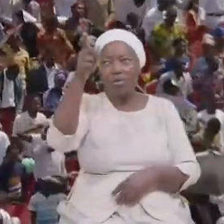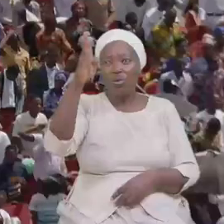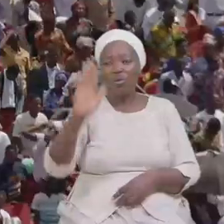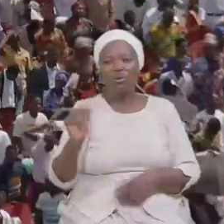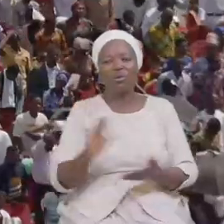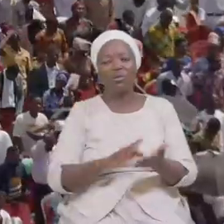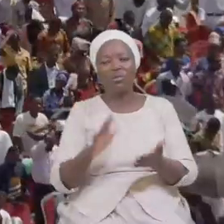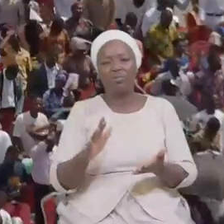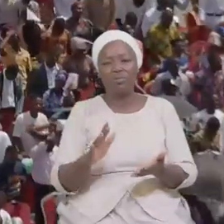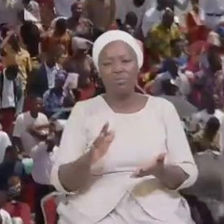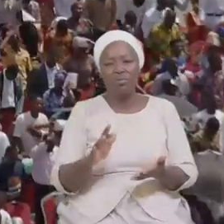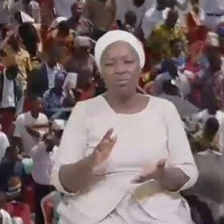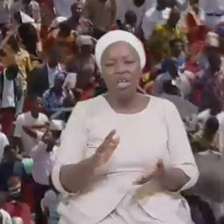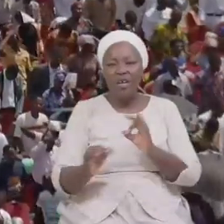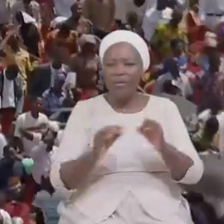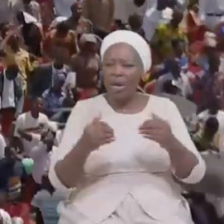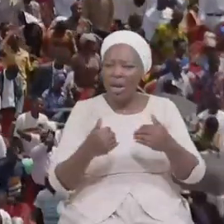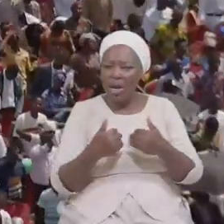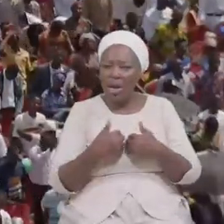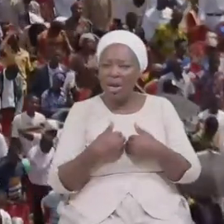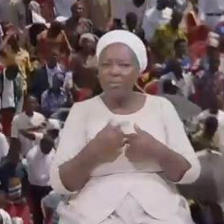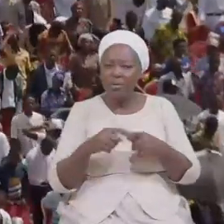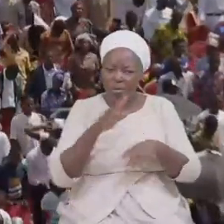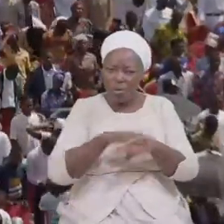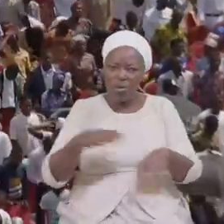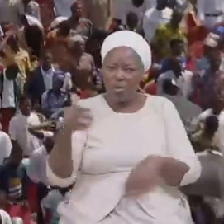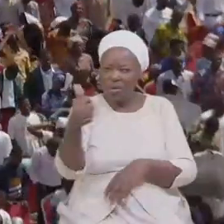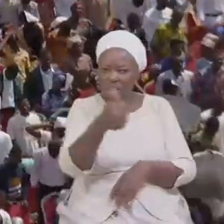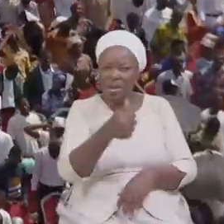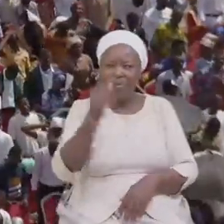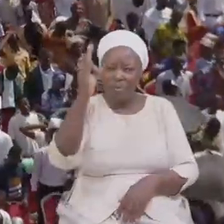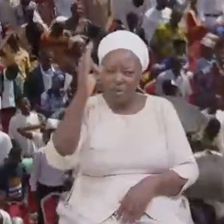If you happen to call yourself a minister, a pastor, a preacher, a